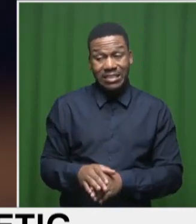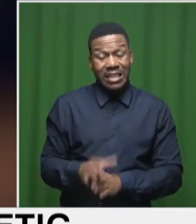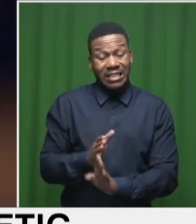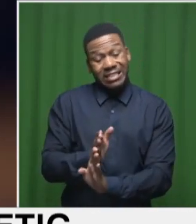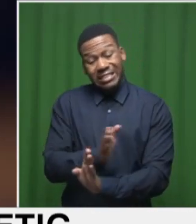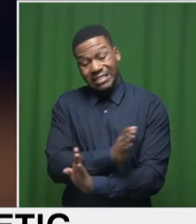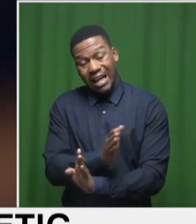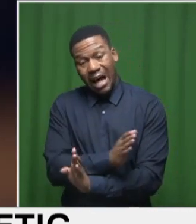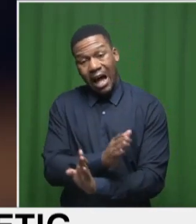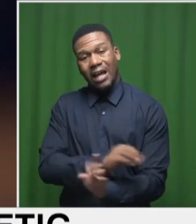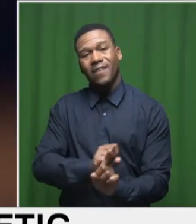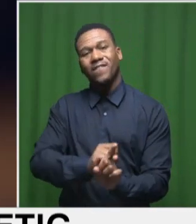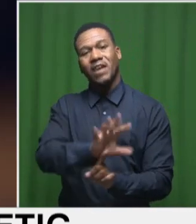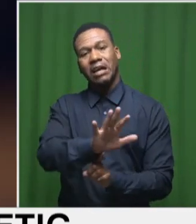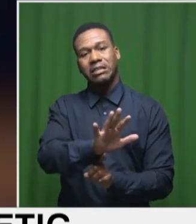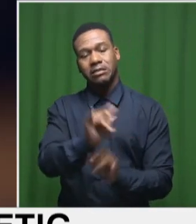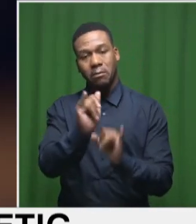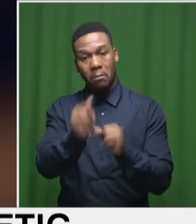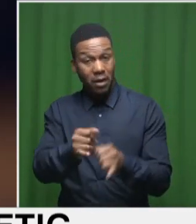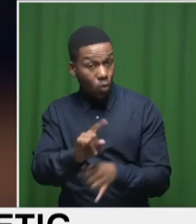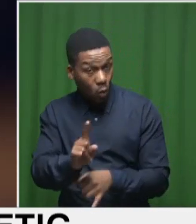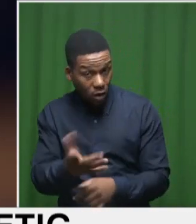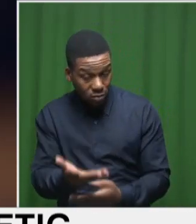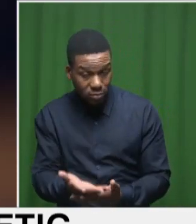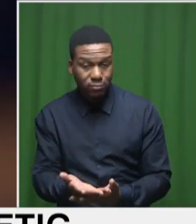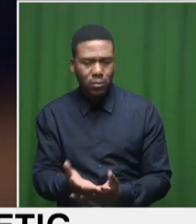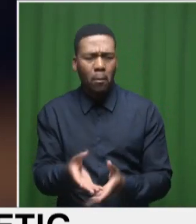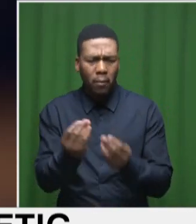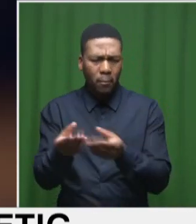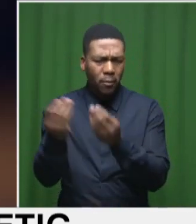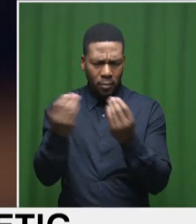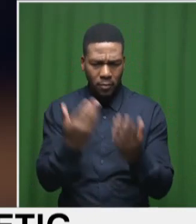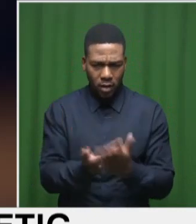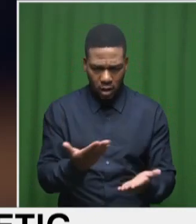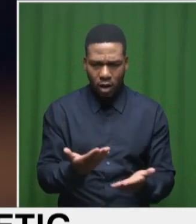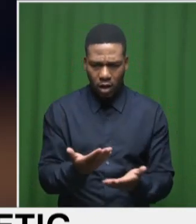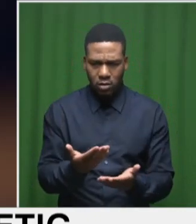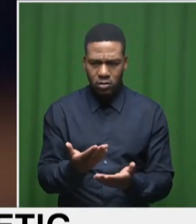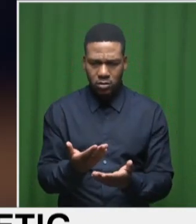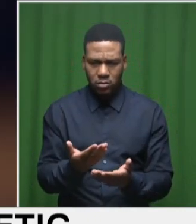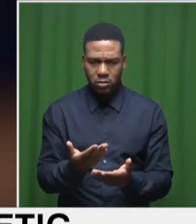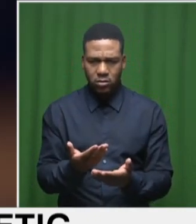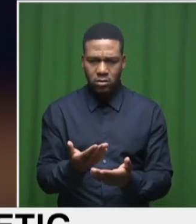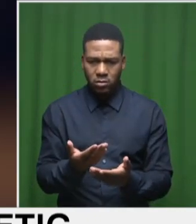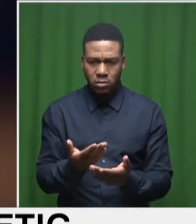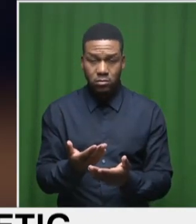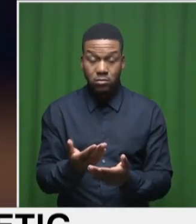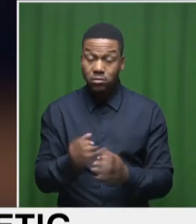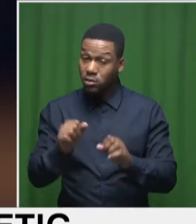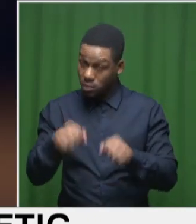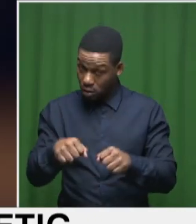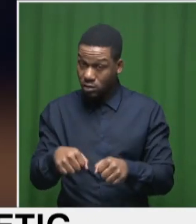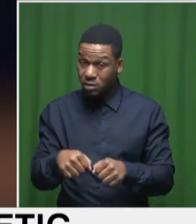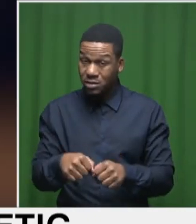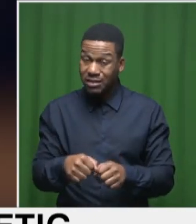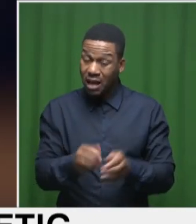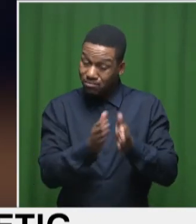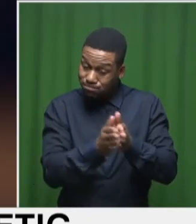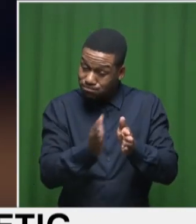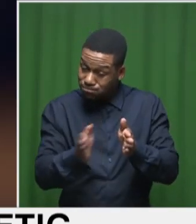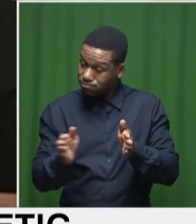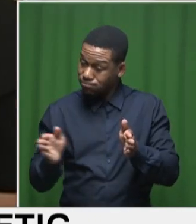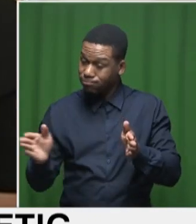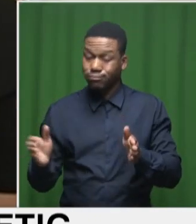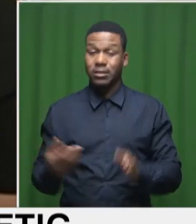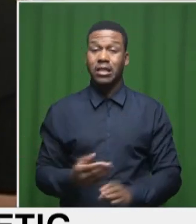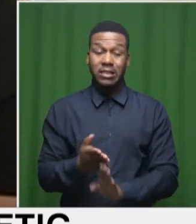it perfectly, you can still get side effects. And that's something we want people to understand is there are a range of side effects that can